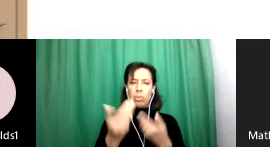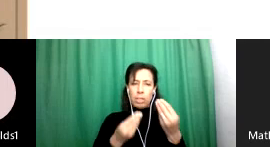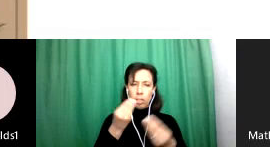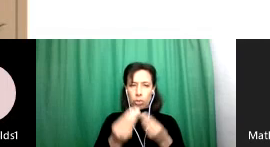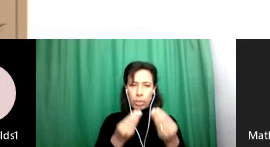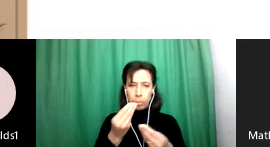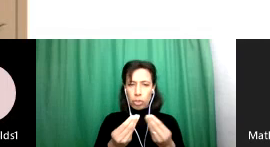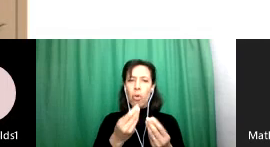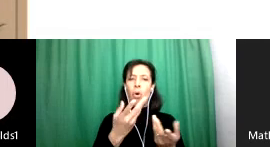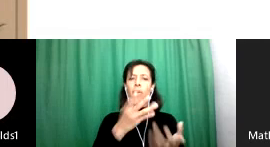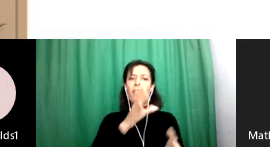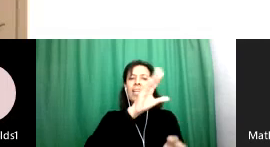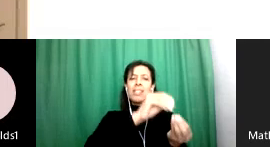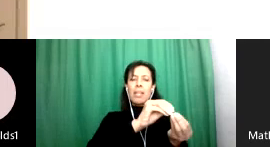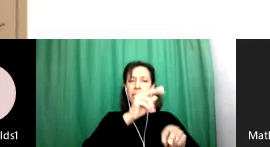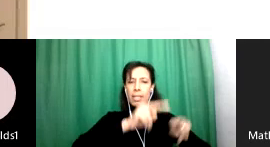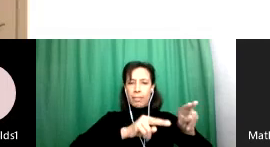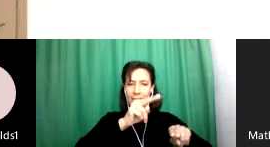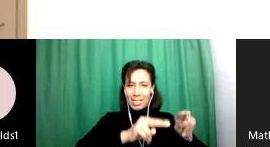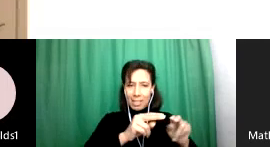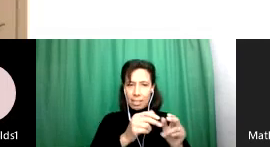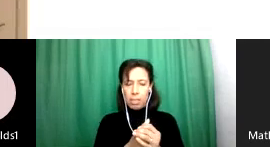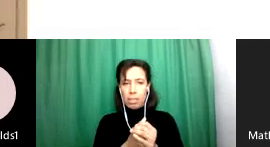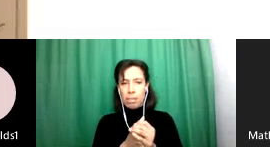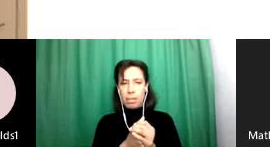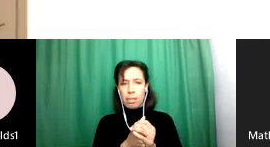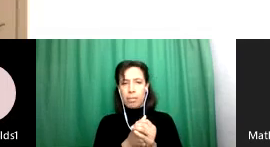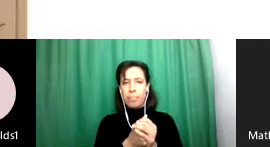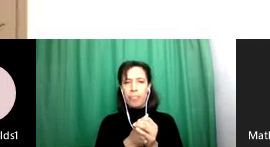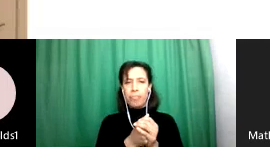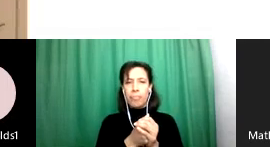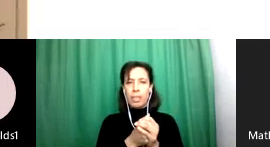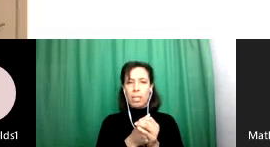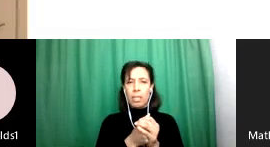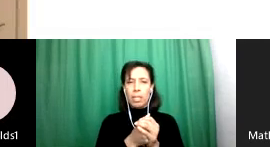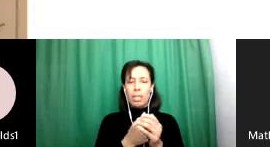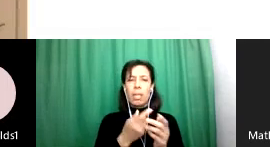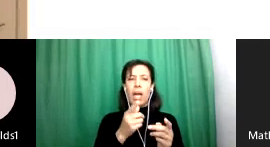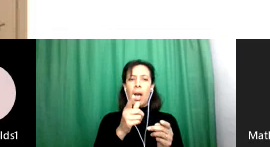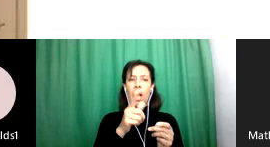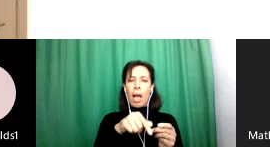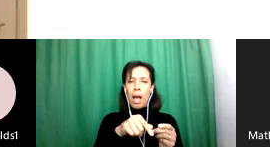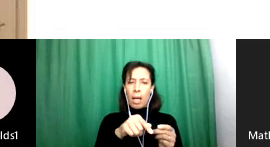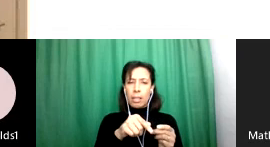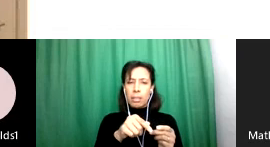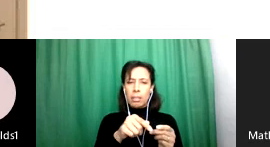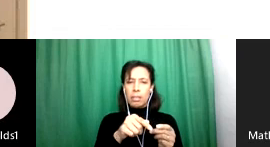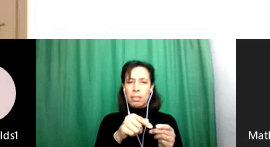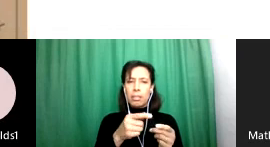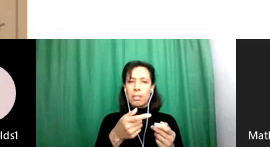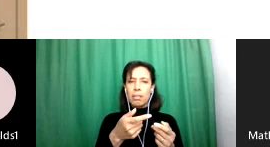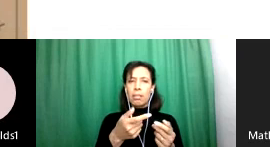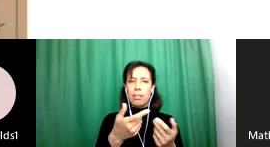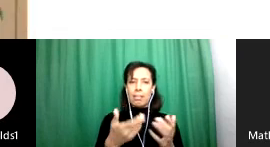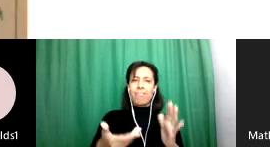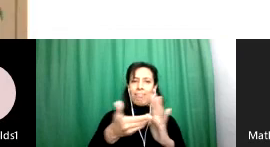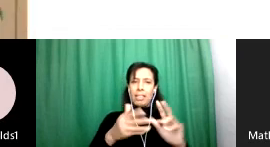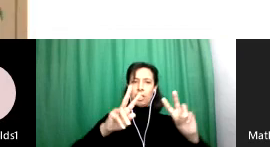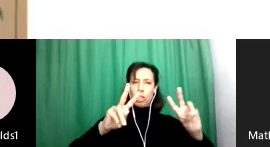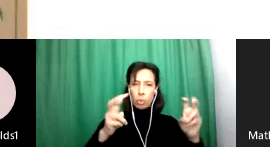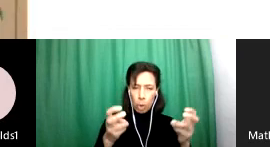describe there. So somebody and somebody describe summative assessment as, and they've got a quote there.